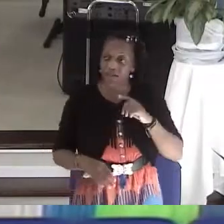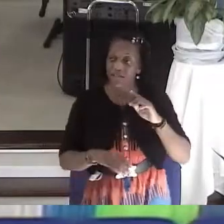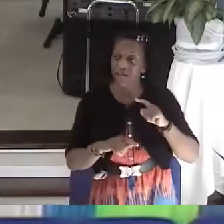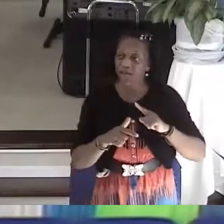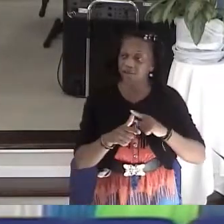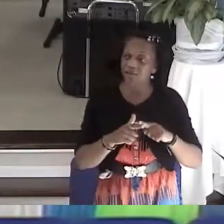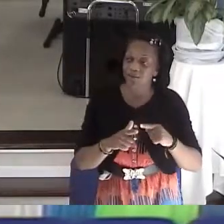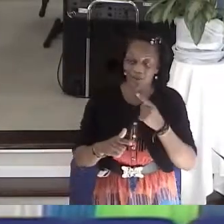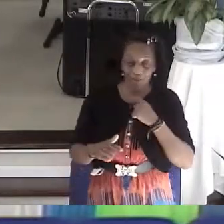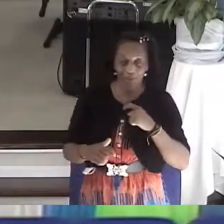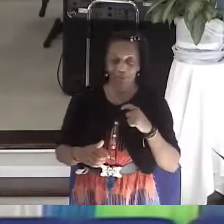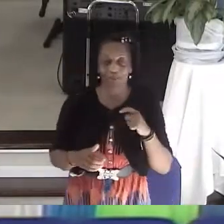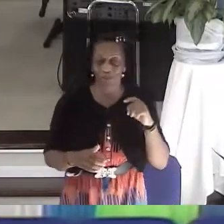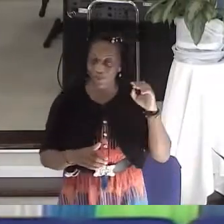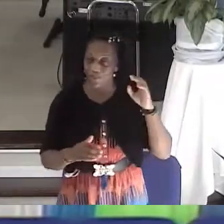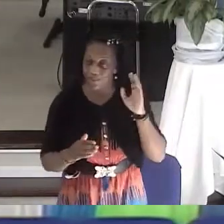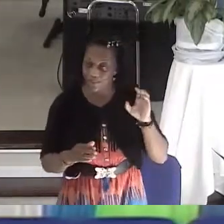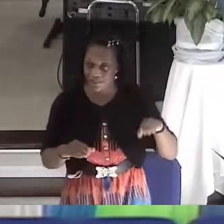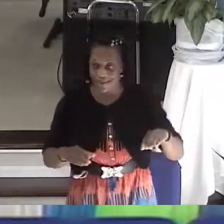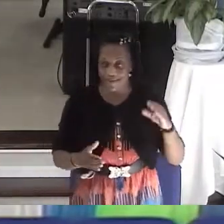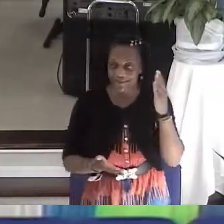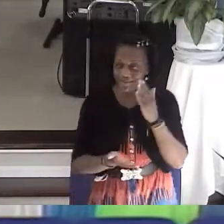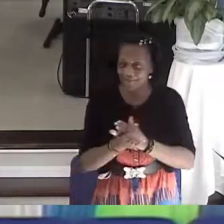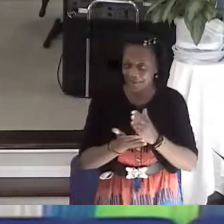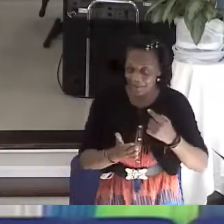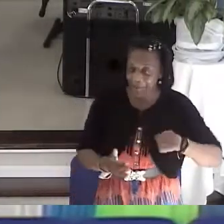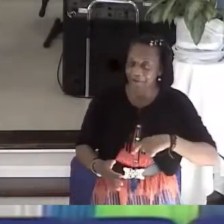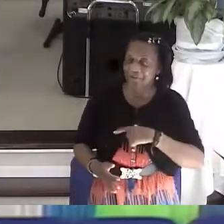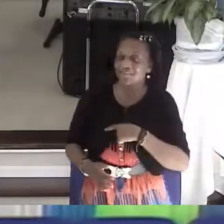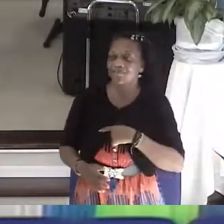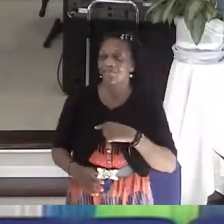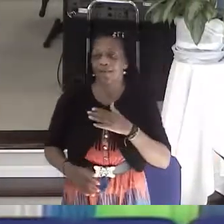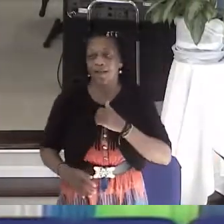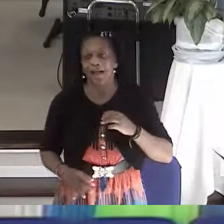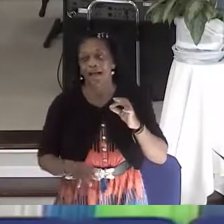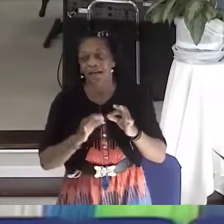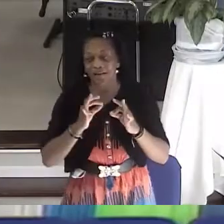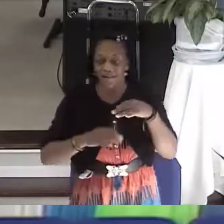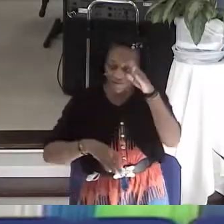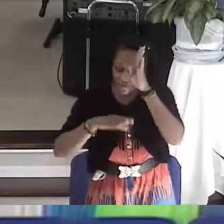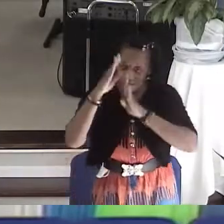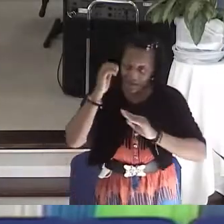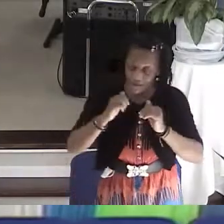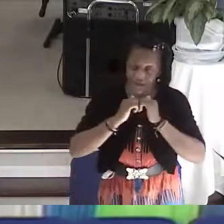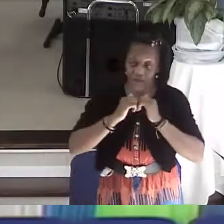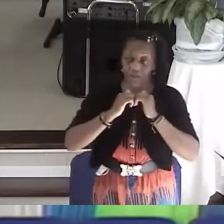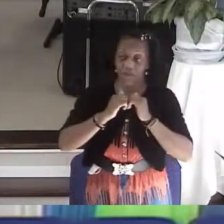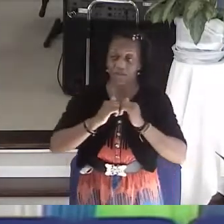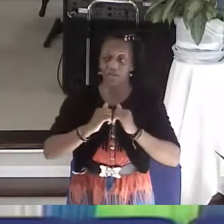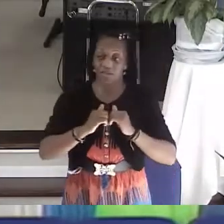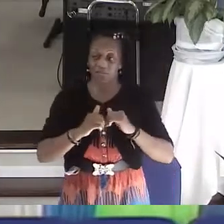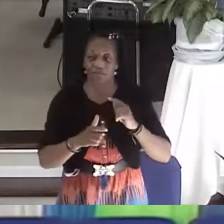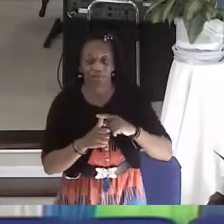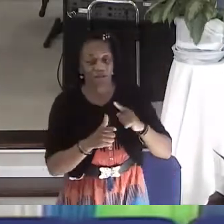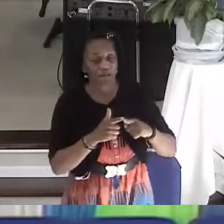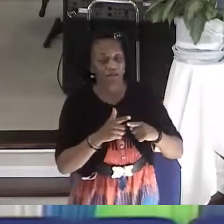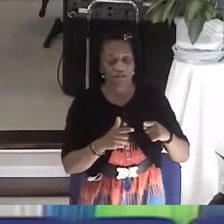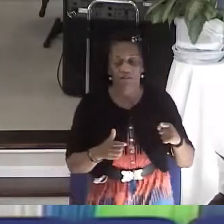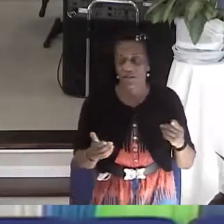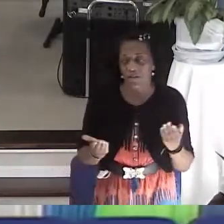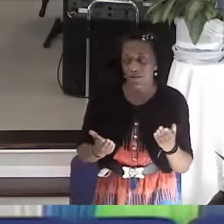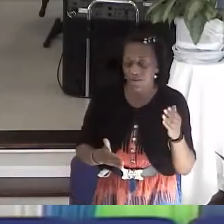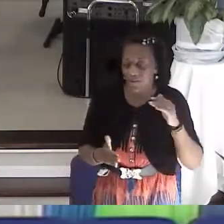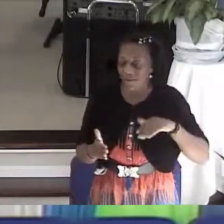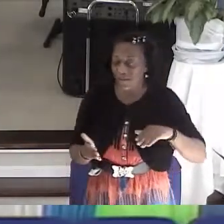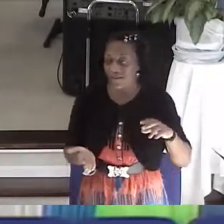for us, then who could ever stop us? And if our God is with us, then what could stand again?